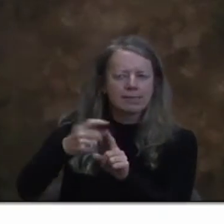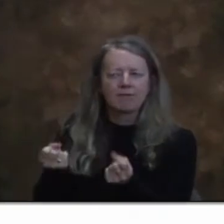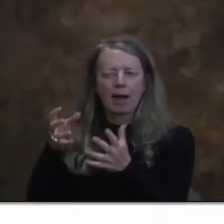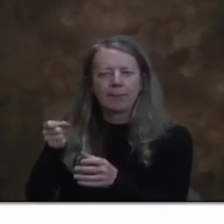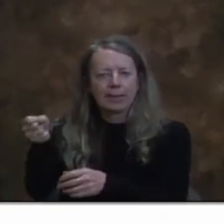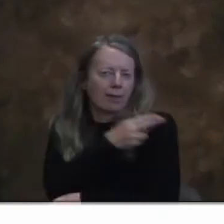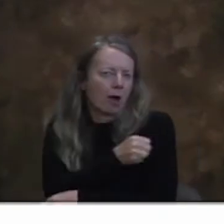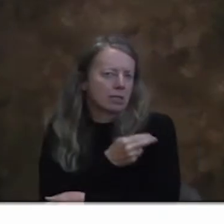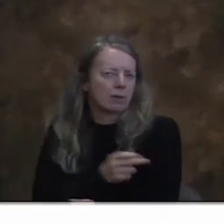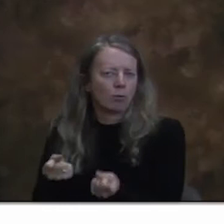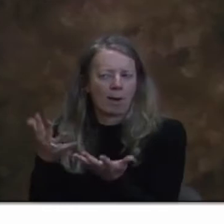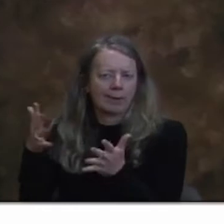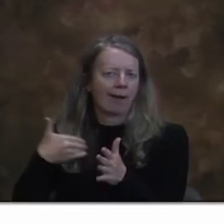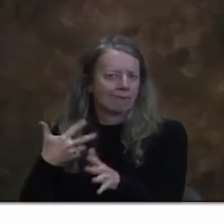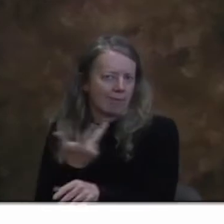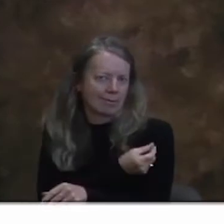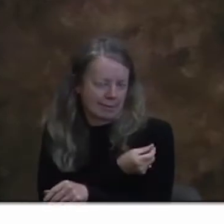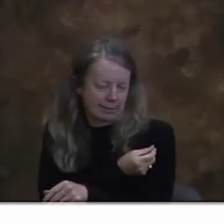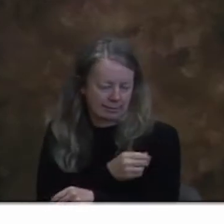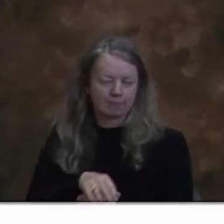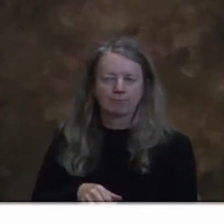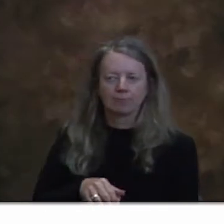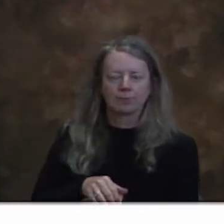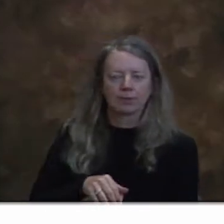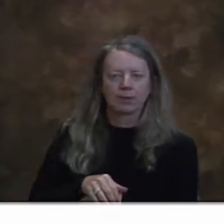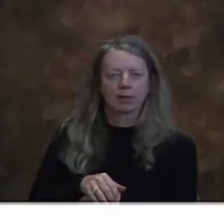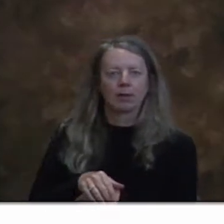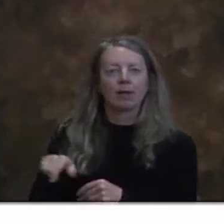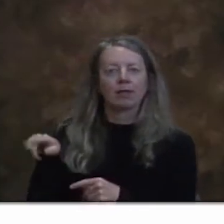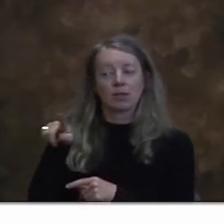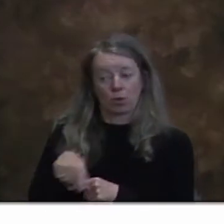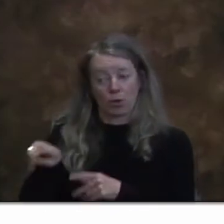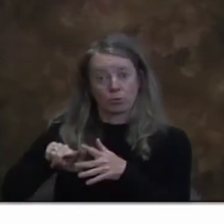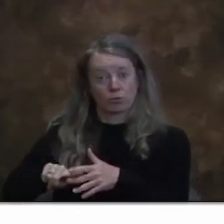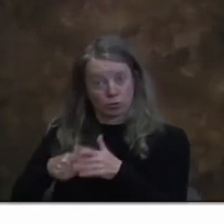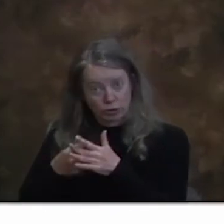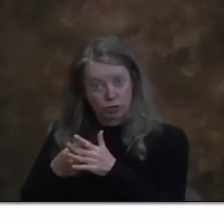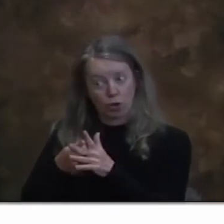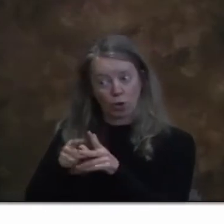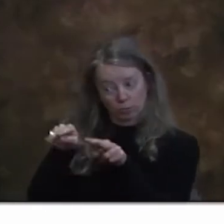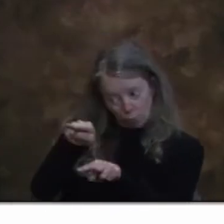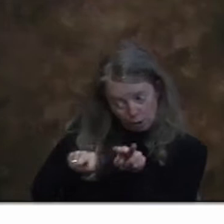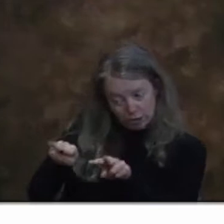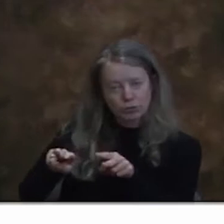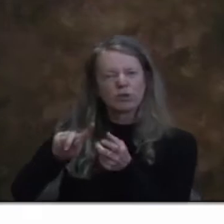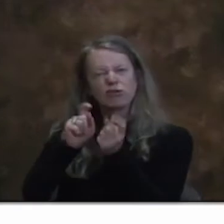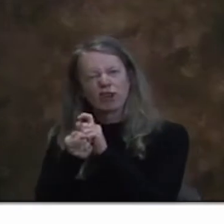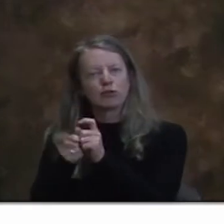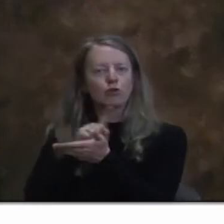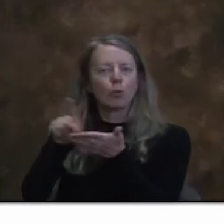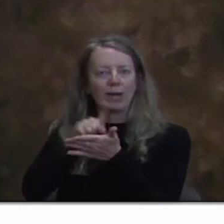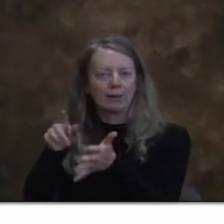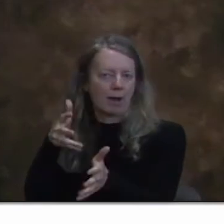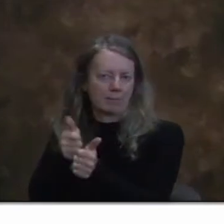rates. But I will also mention that those original components will begin migrating to a weekly update beginning April 6th,